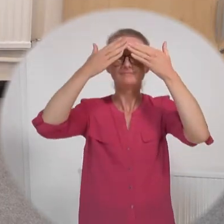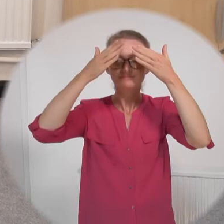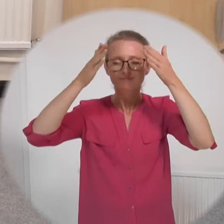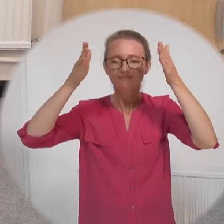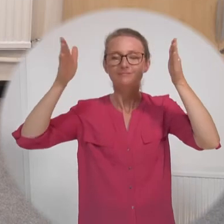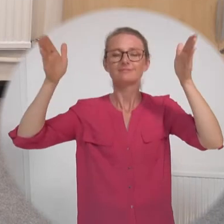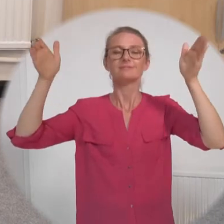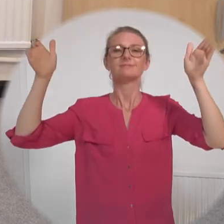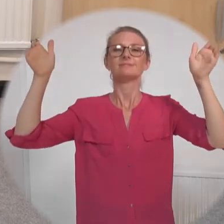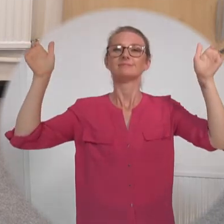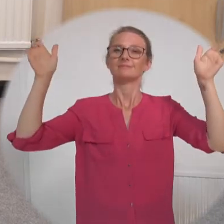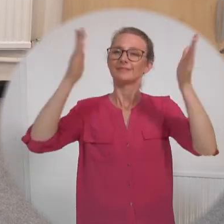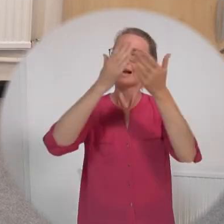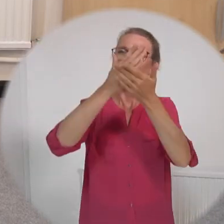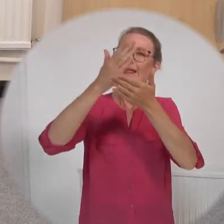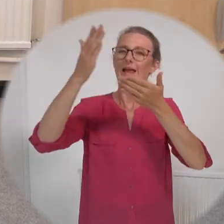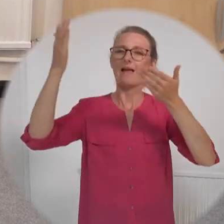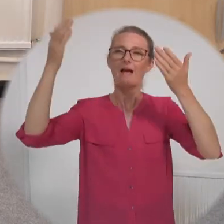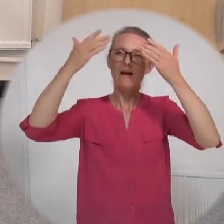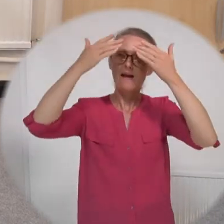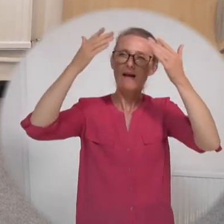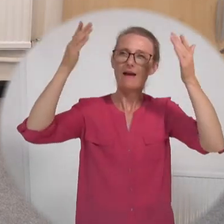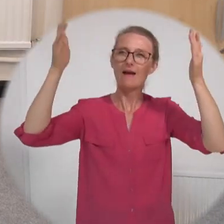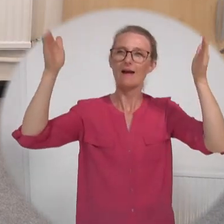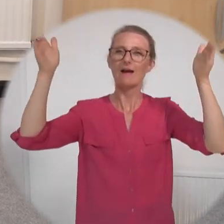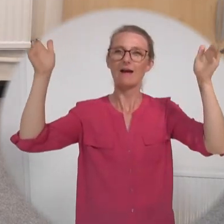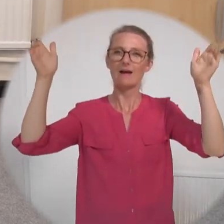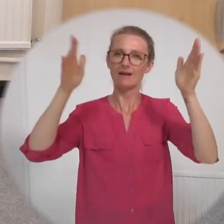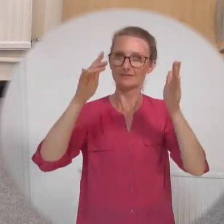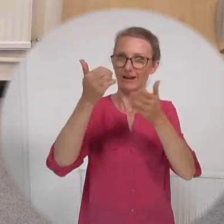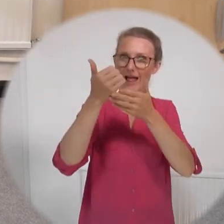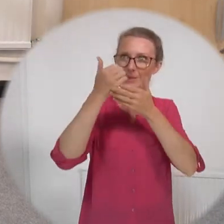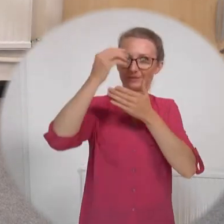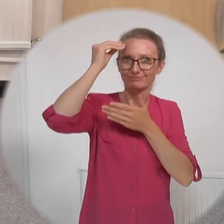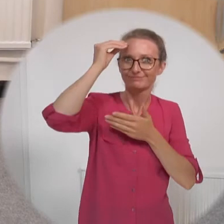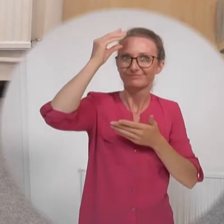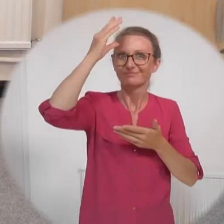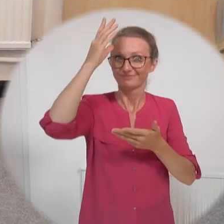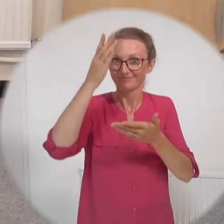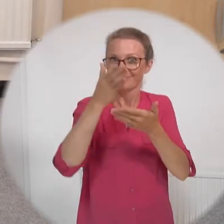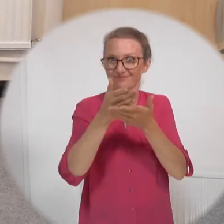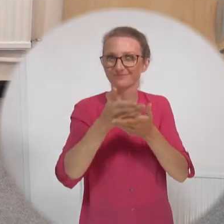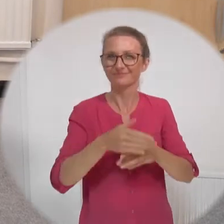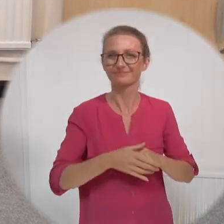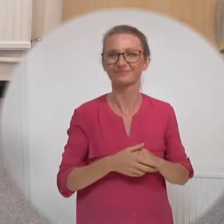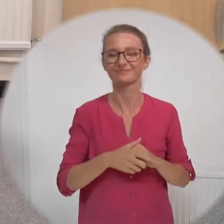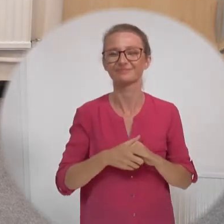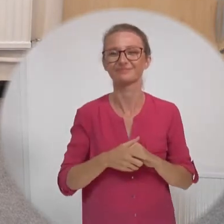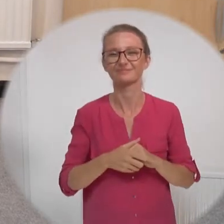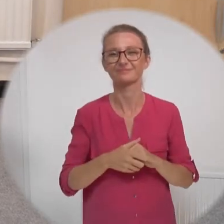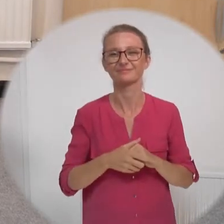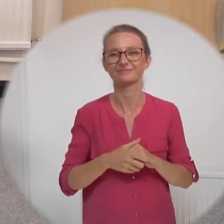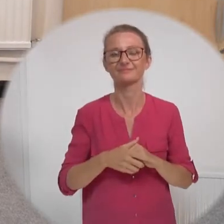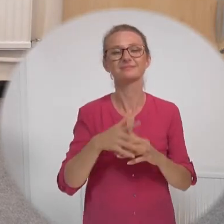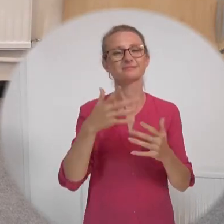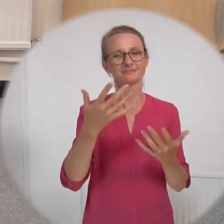you do this long enough, it might make you more brainy. Okay, so here we go. I'll just demonstrate a few